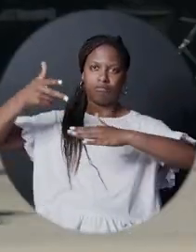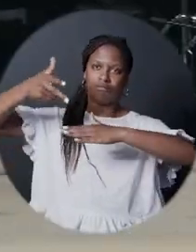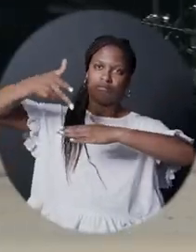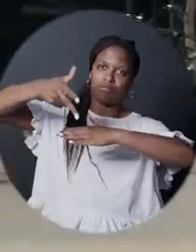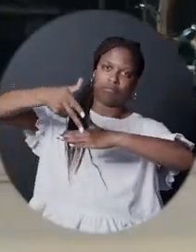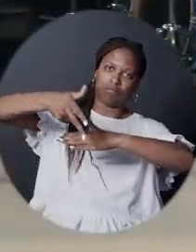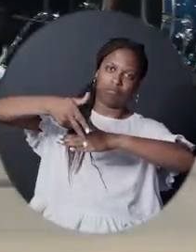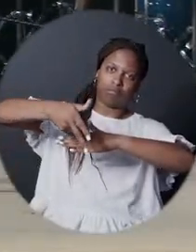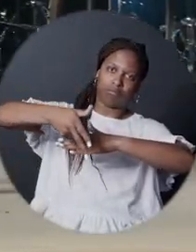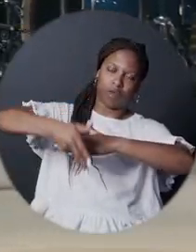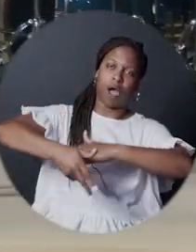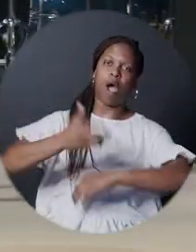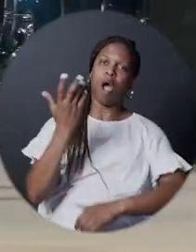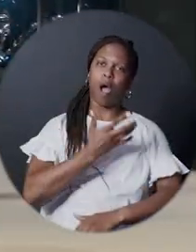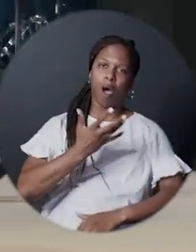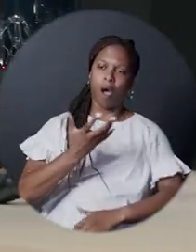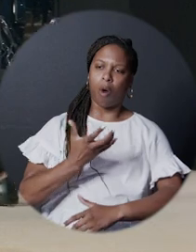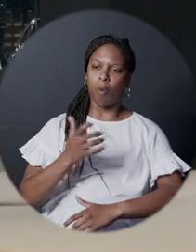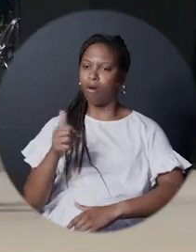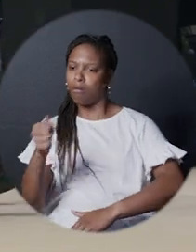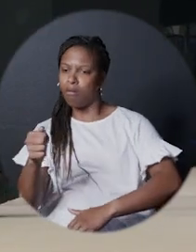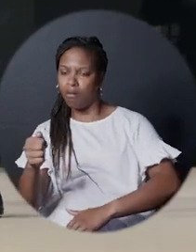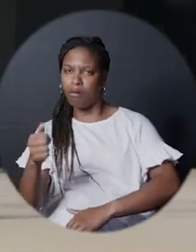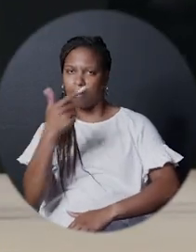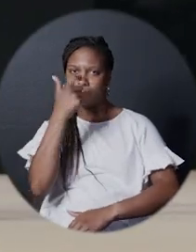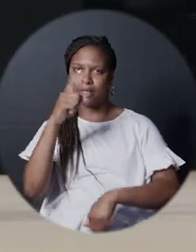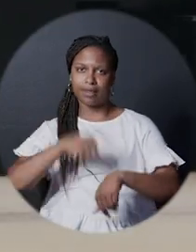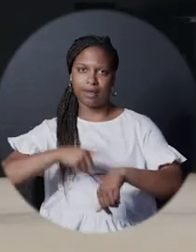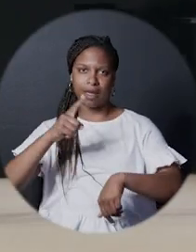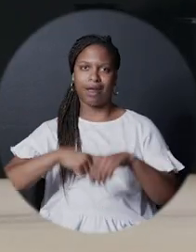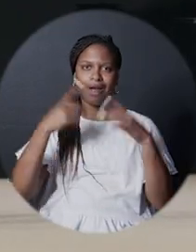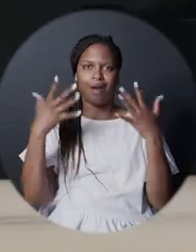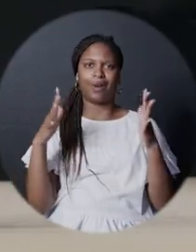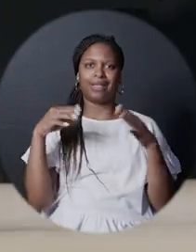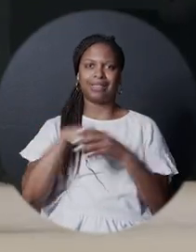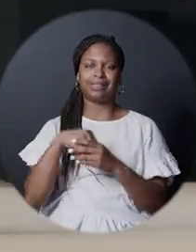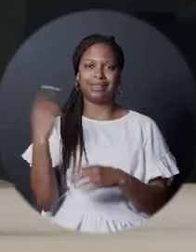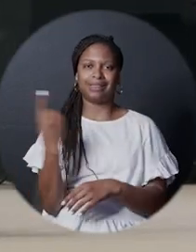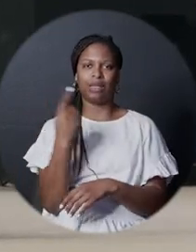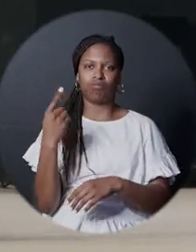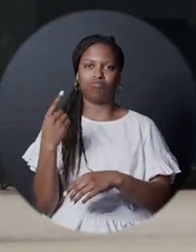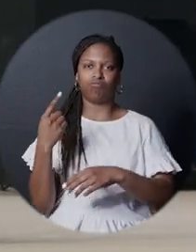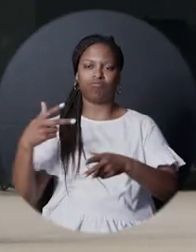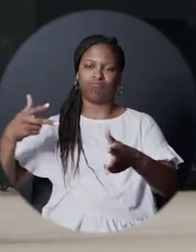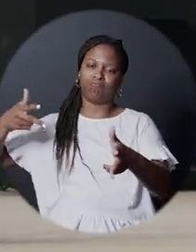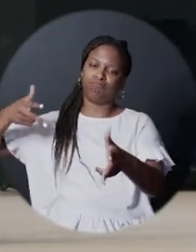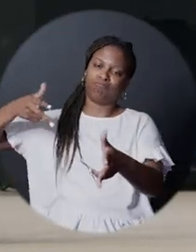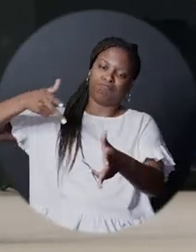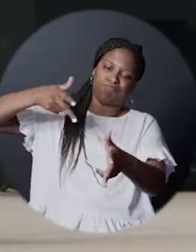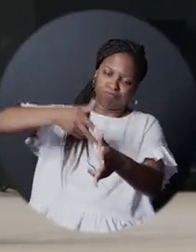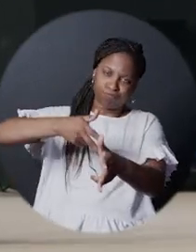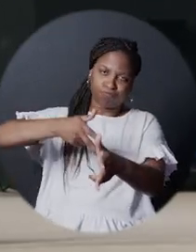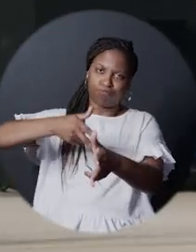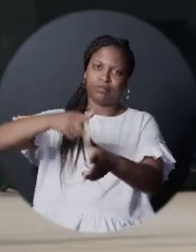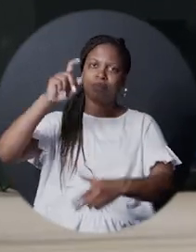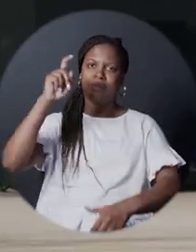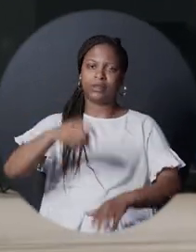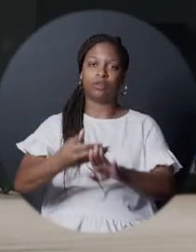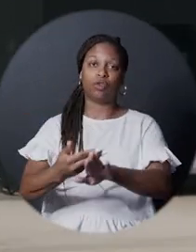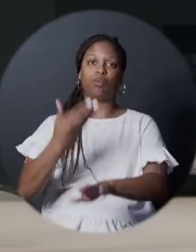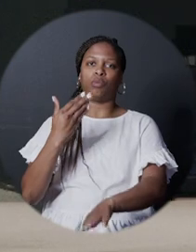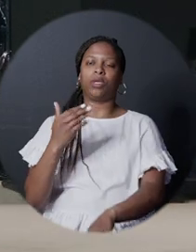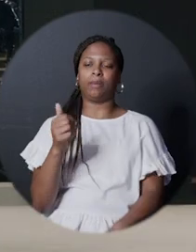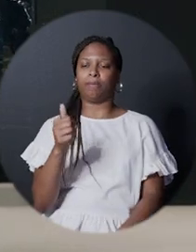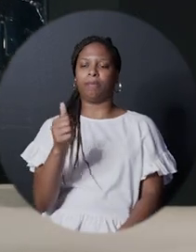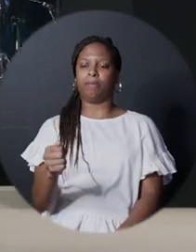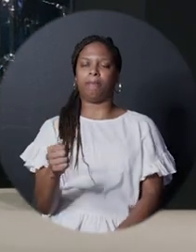I can't already be going down the hill and decide, oh, I got to hit this button, because by that time I'm already in somebody's hood or somebody's trunk.